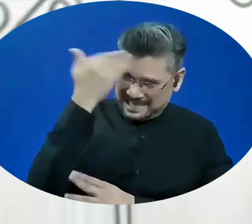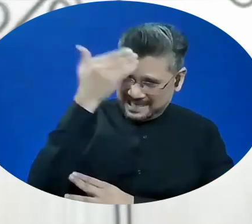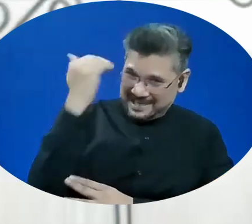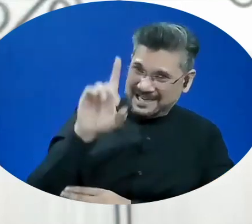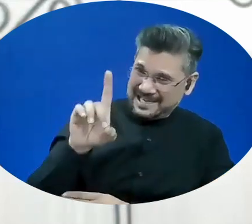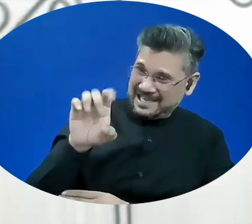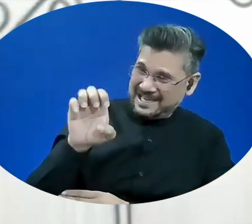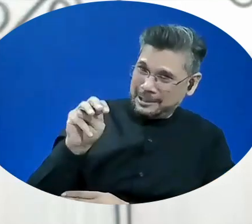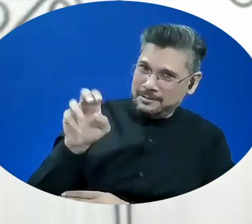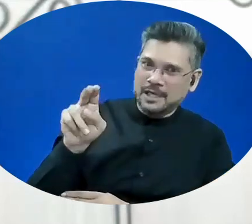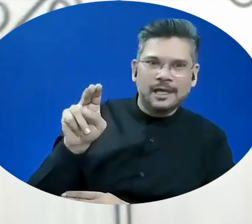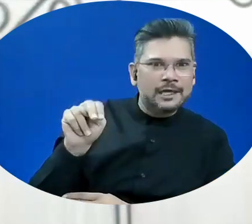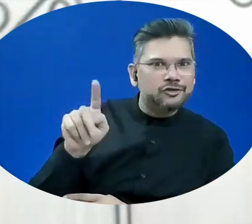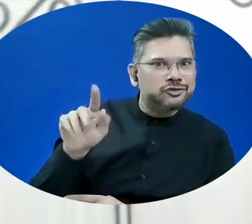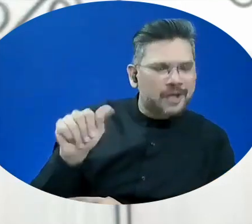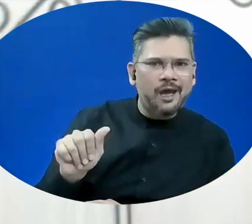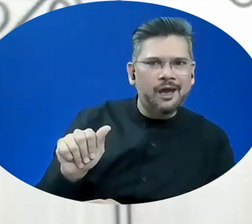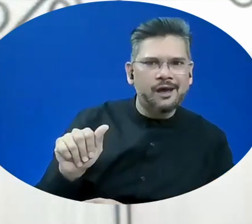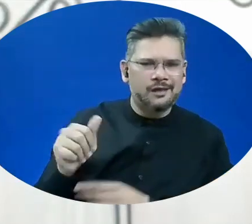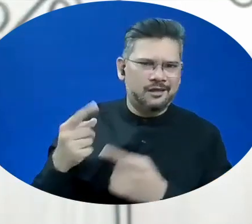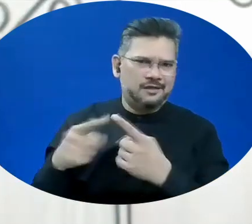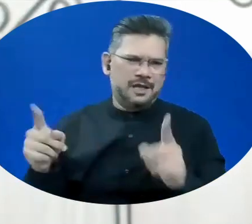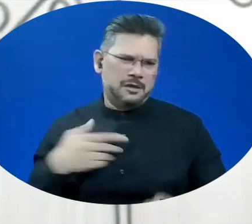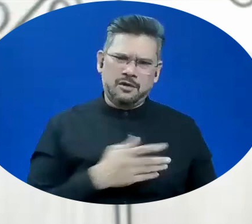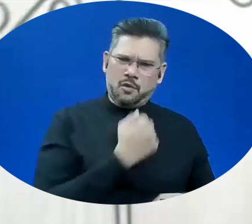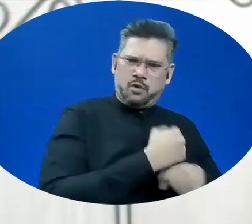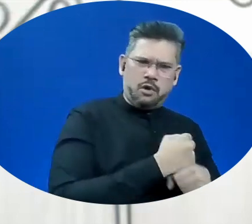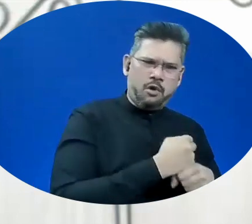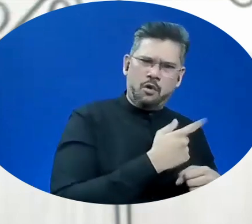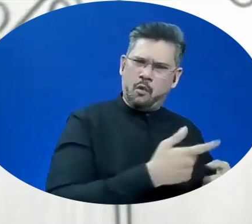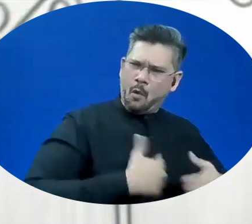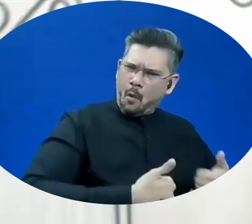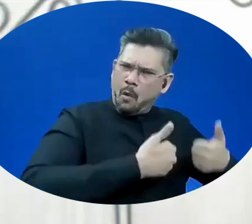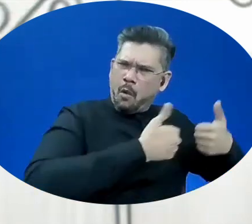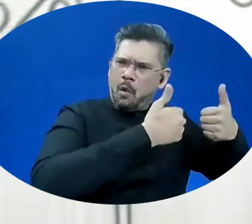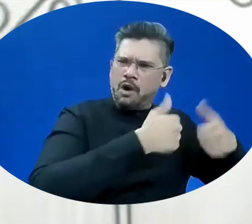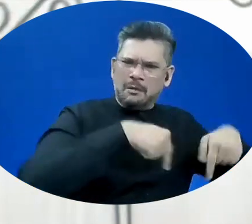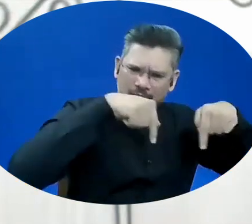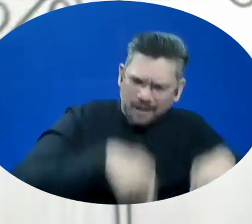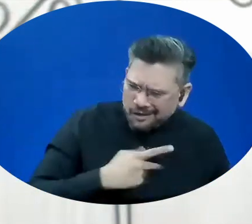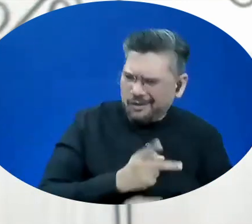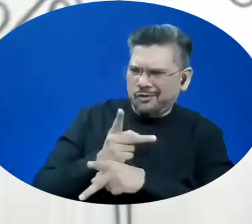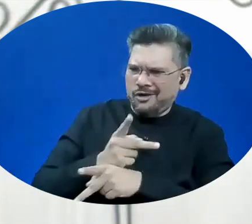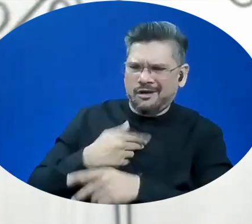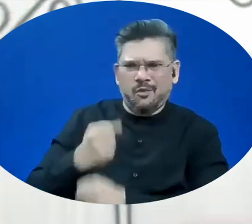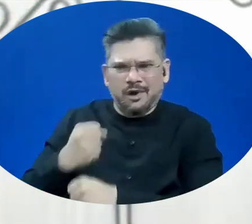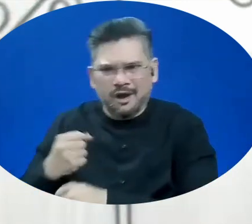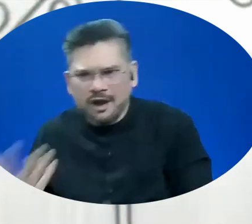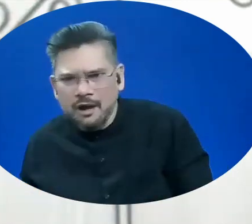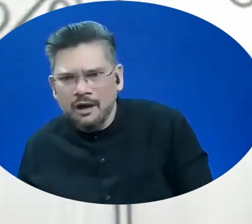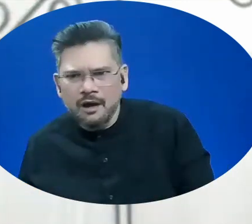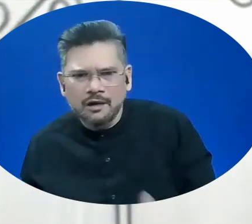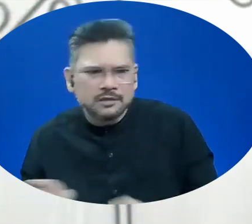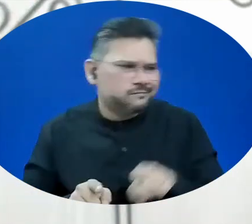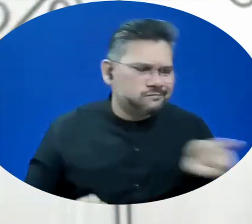so here I am, quite successful in my life. I'm now a carer, and I'm being a bicultural woman. I'm Middle Eastern, I'm Muslim, and I'm also